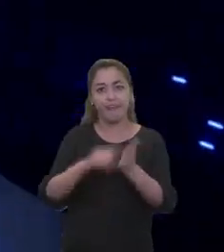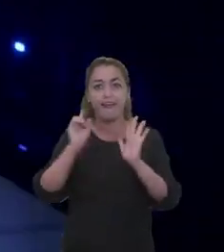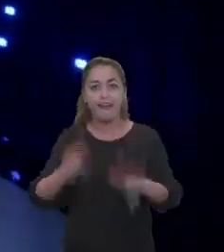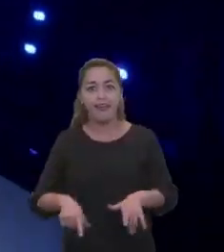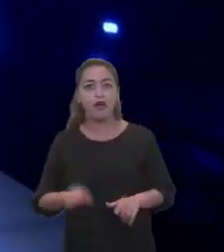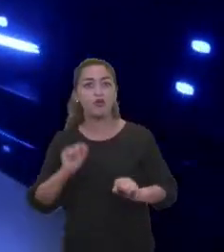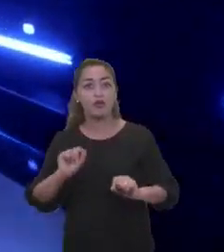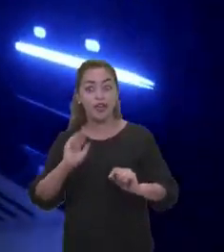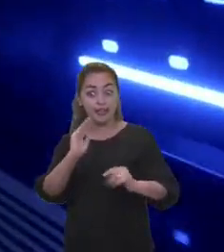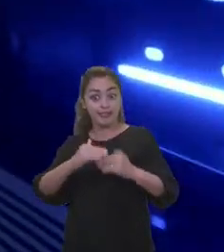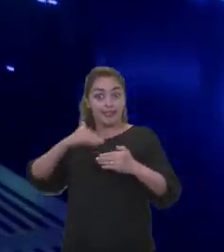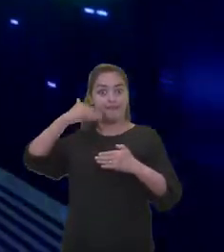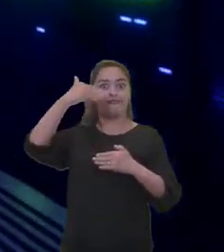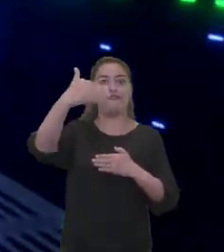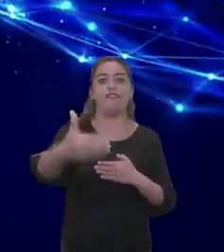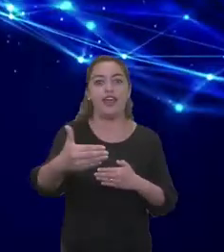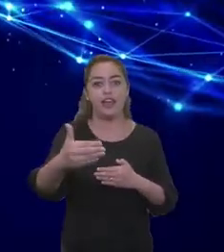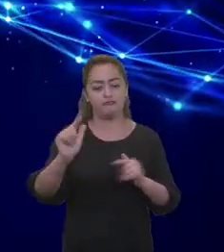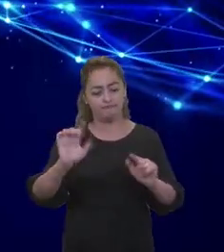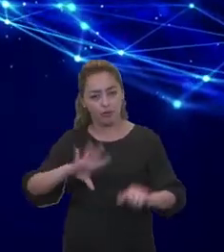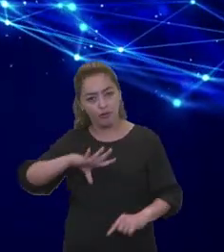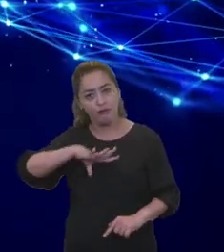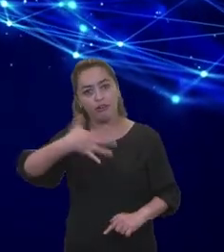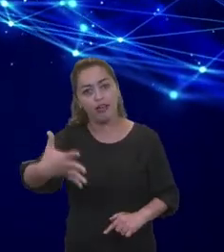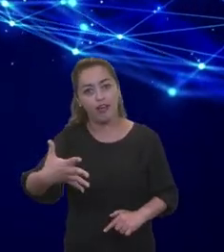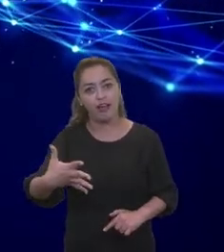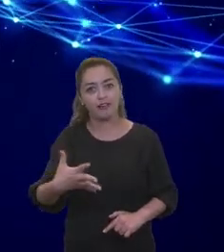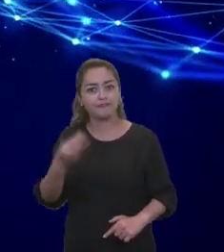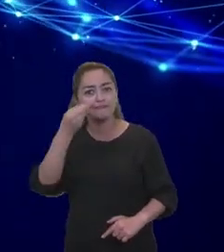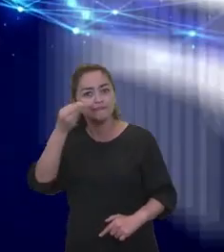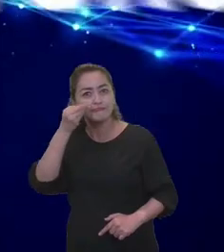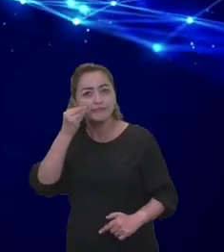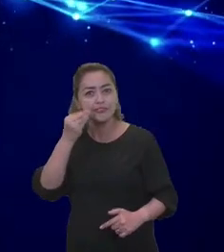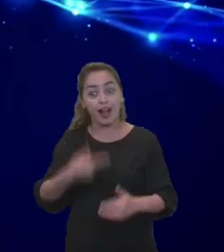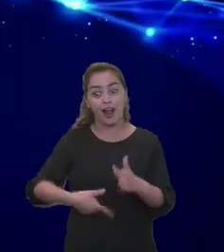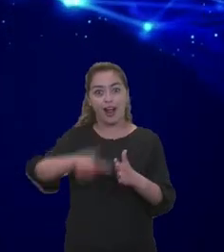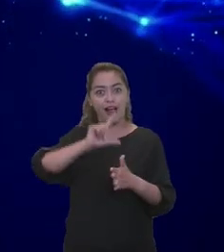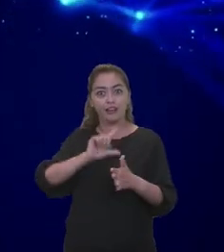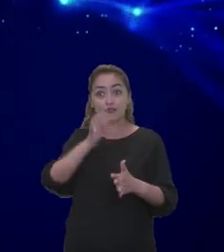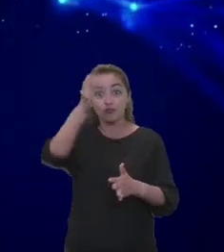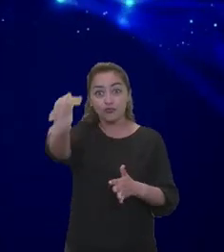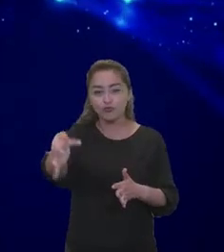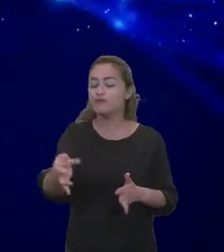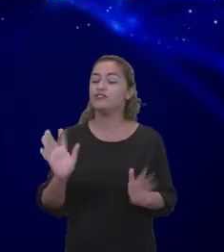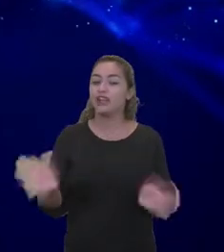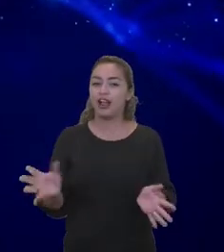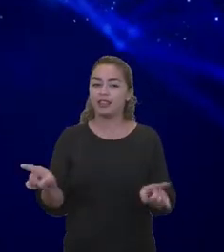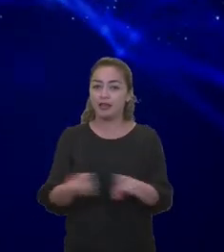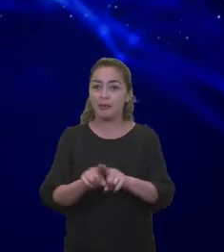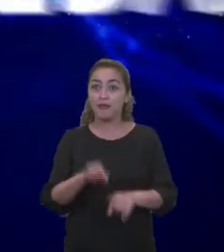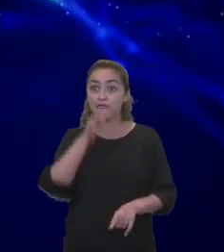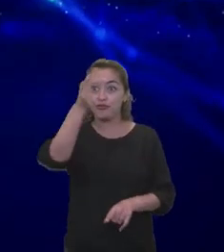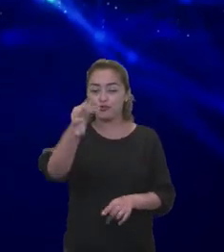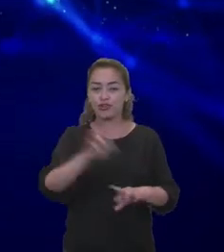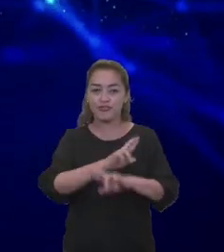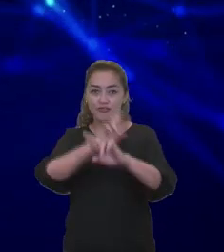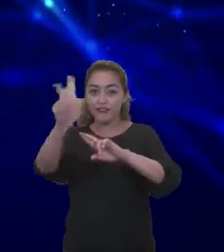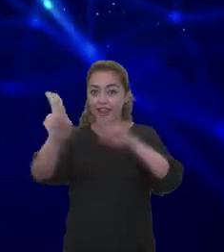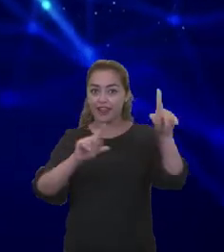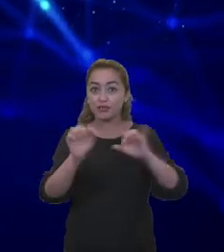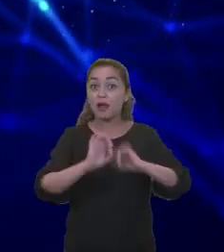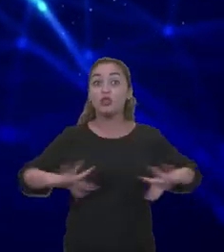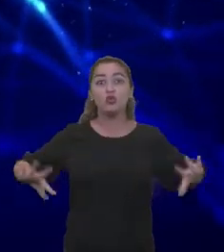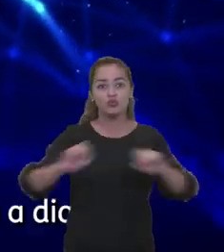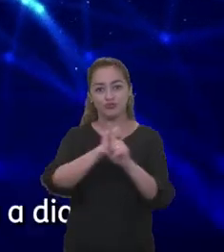Our commitment is to always be ahead with courage and daring to anticipate the future, making